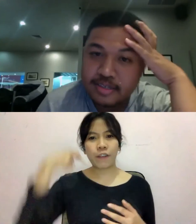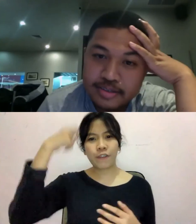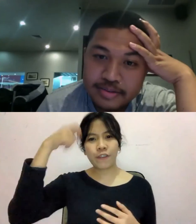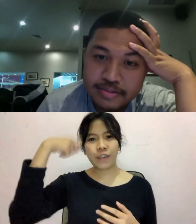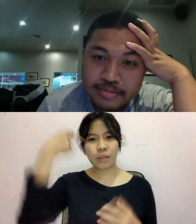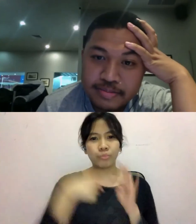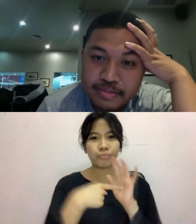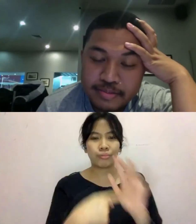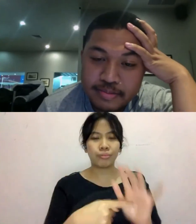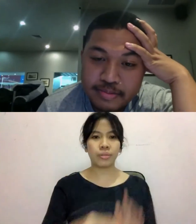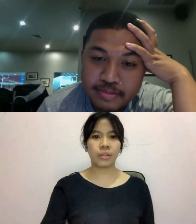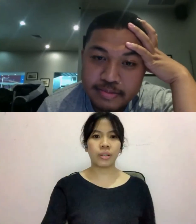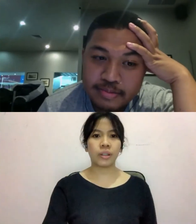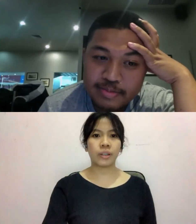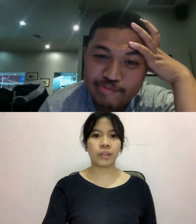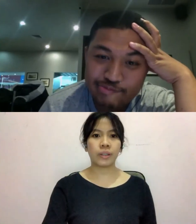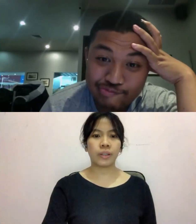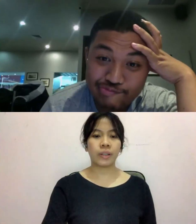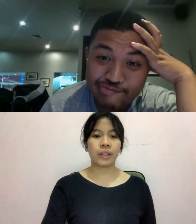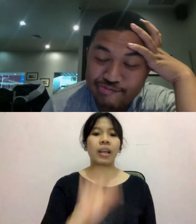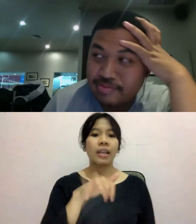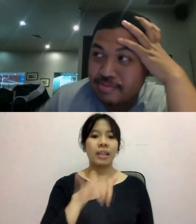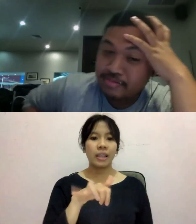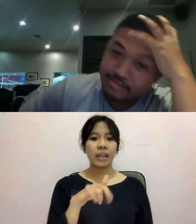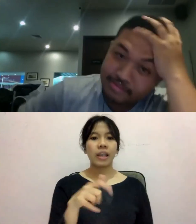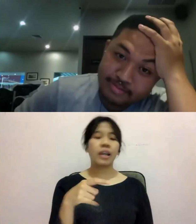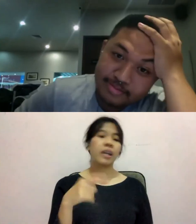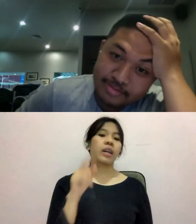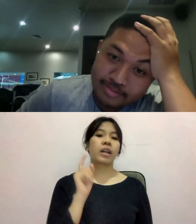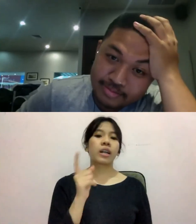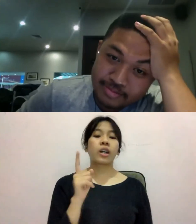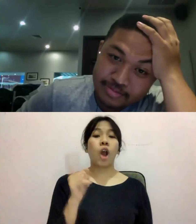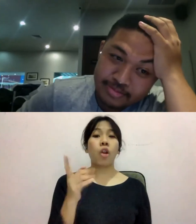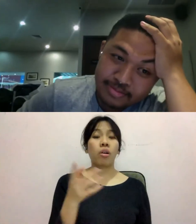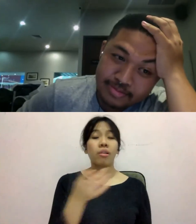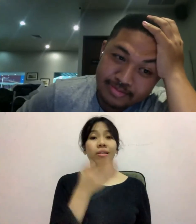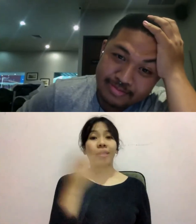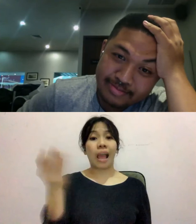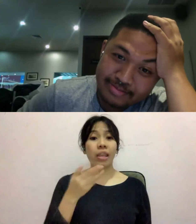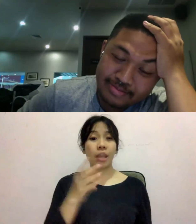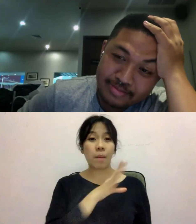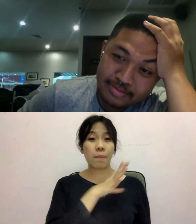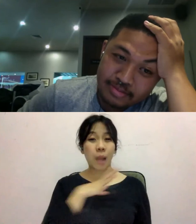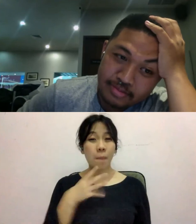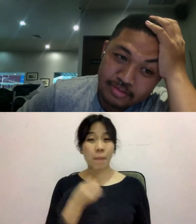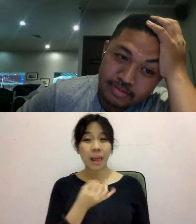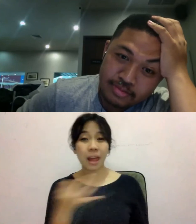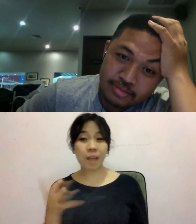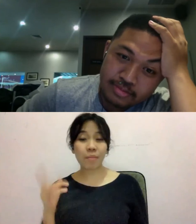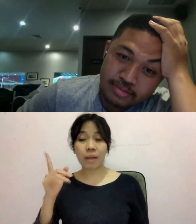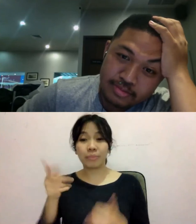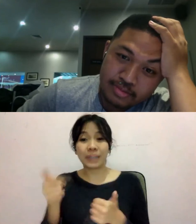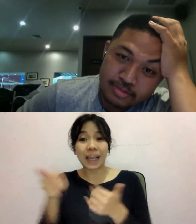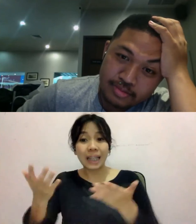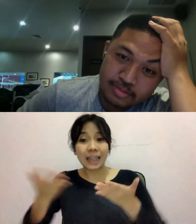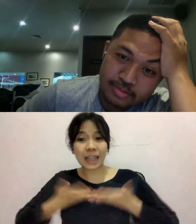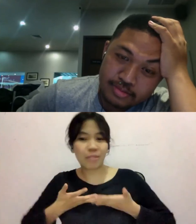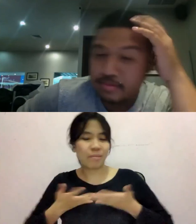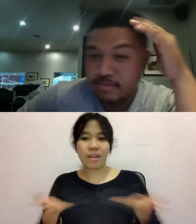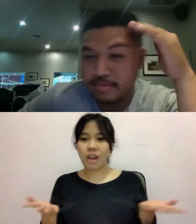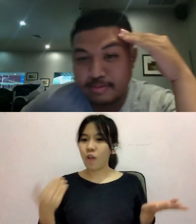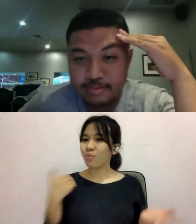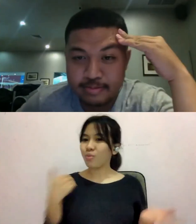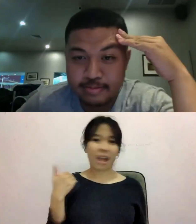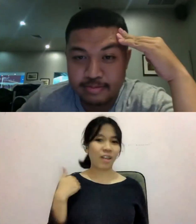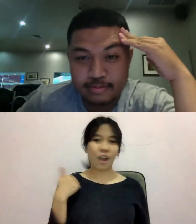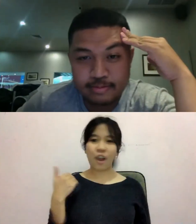for closing. So for how long, we don't know, because I think at the end of the day, it's